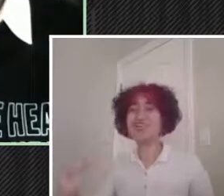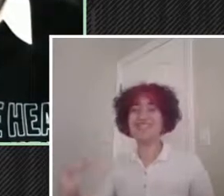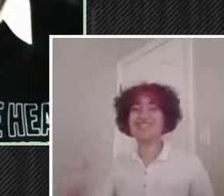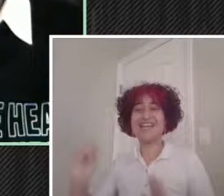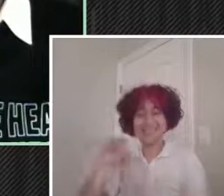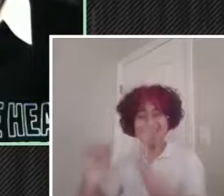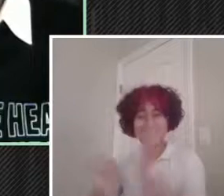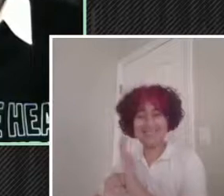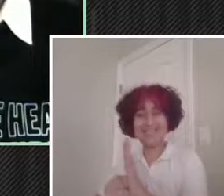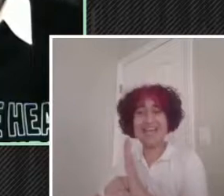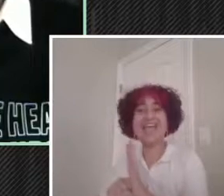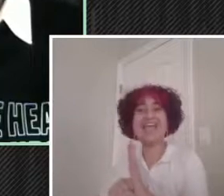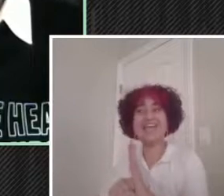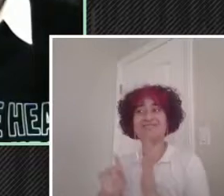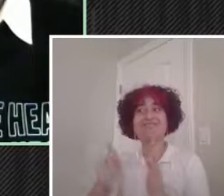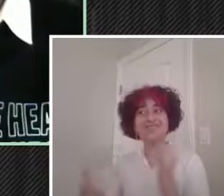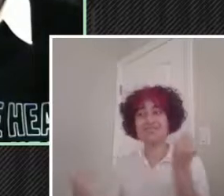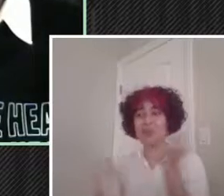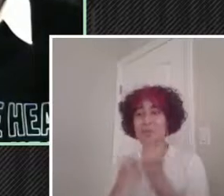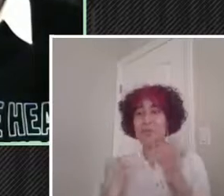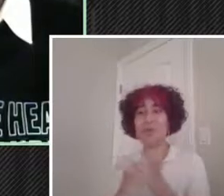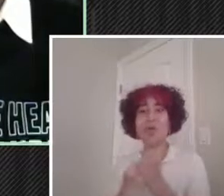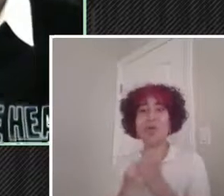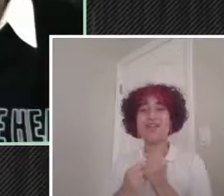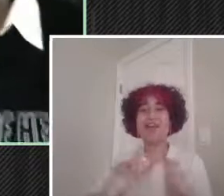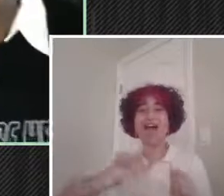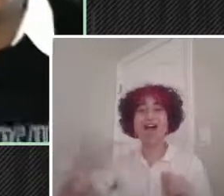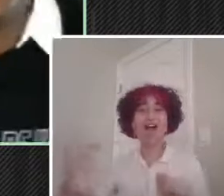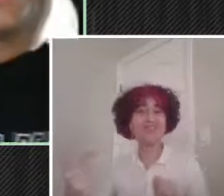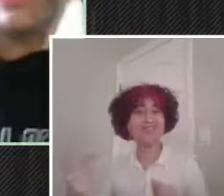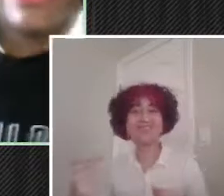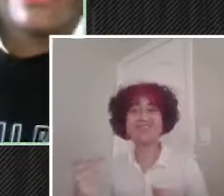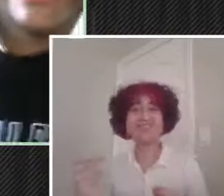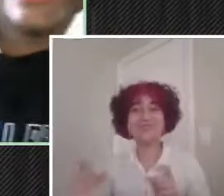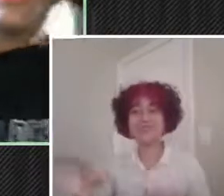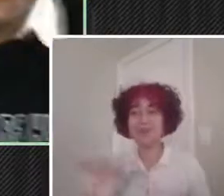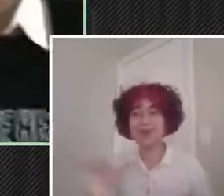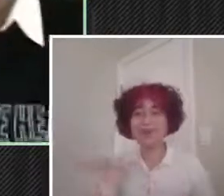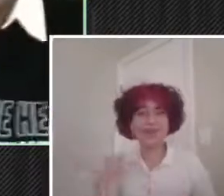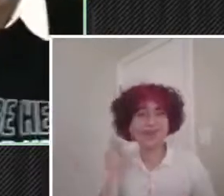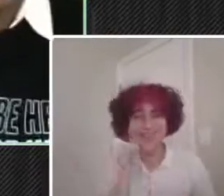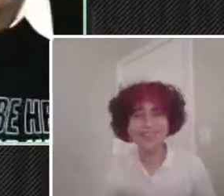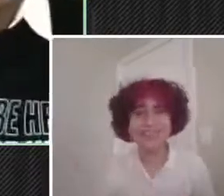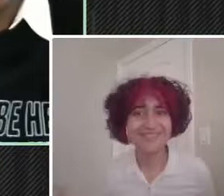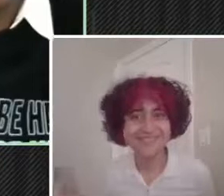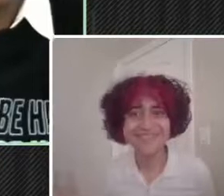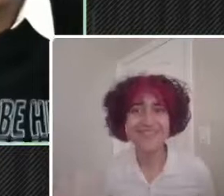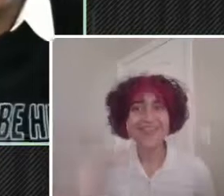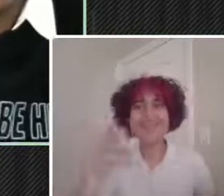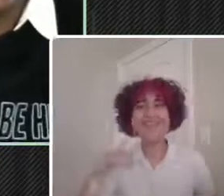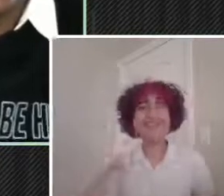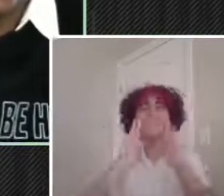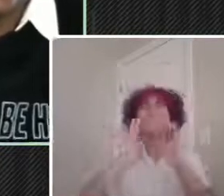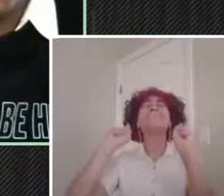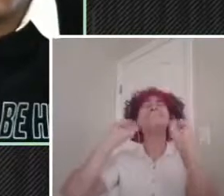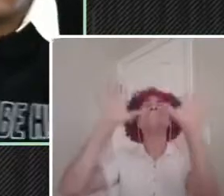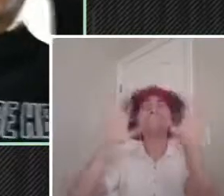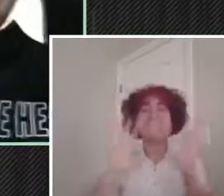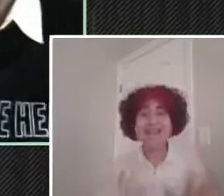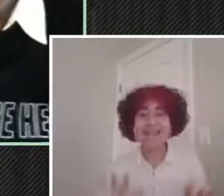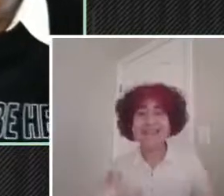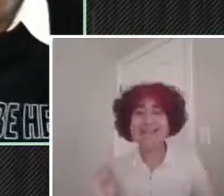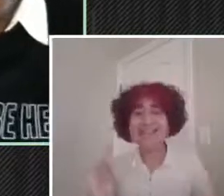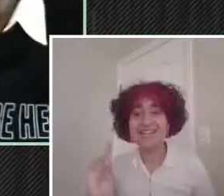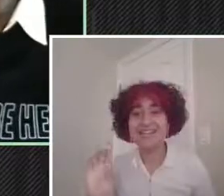Raphael Warnock's Senate campaign. Girl, this is that is amazing. Dashika